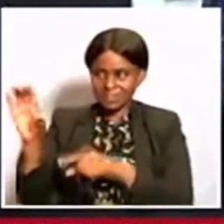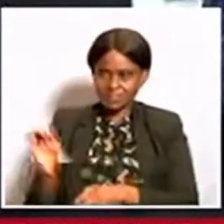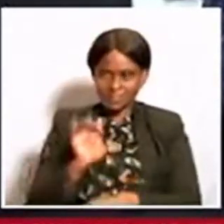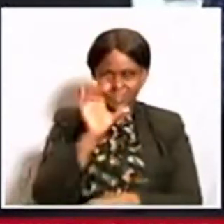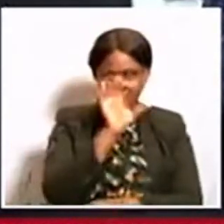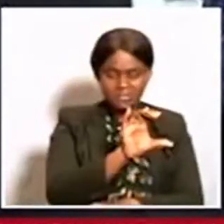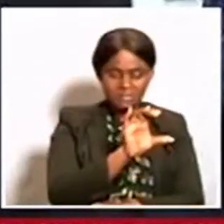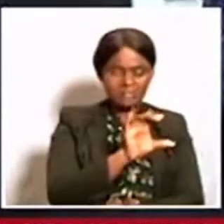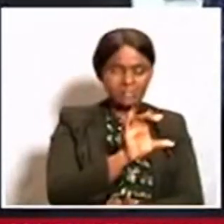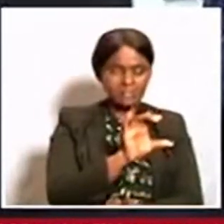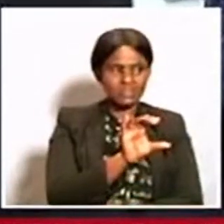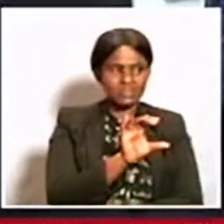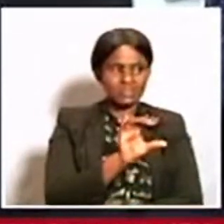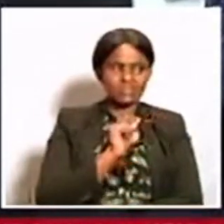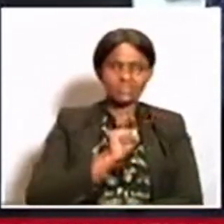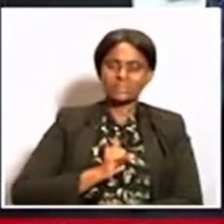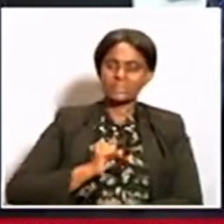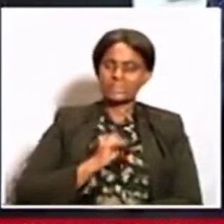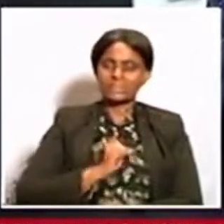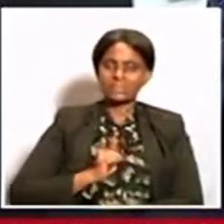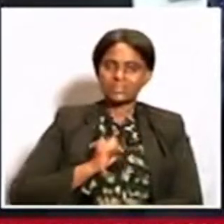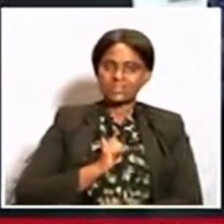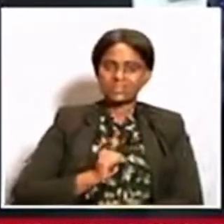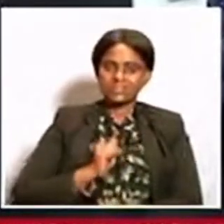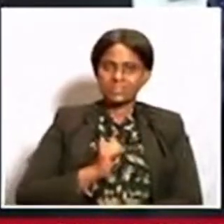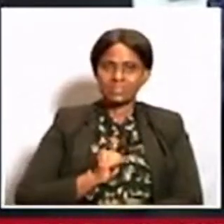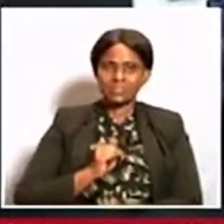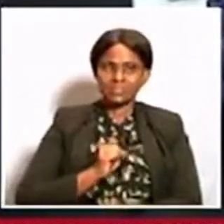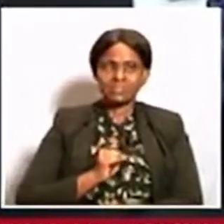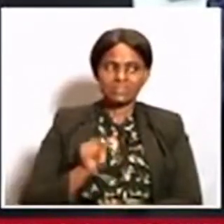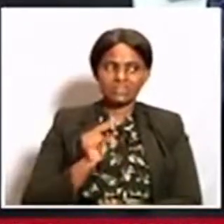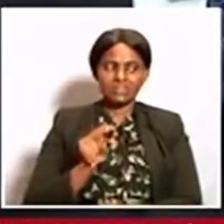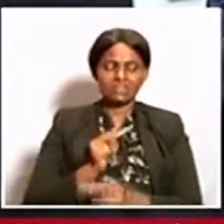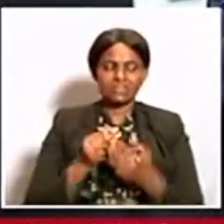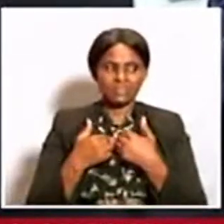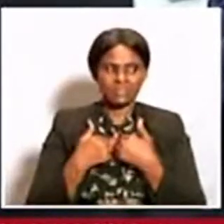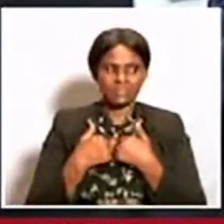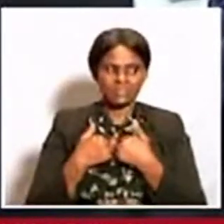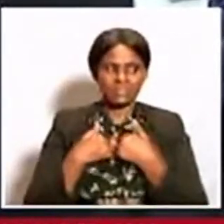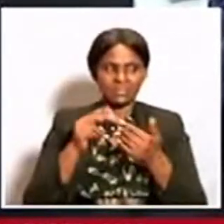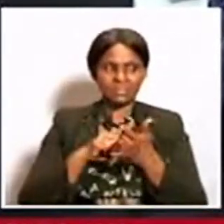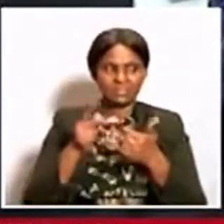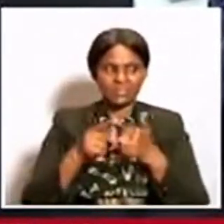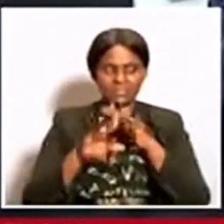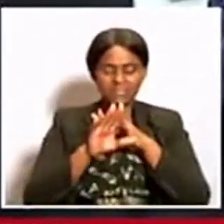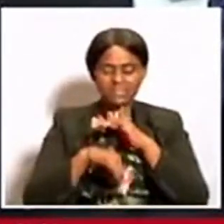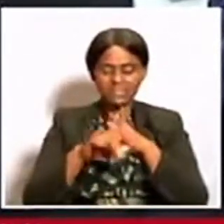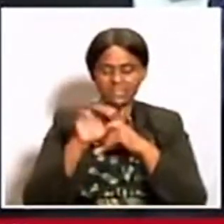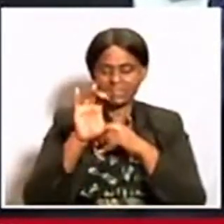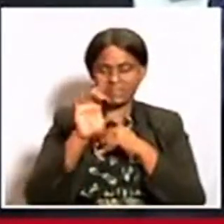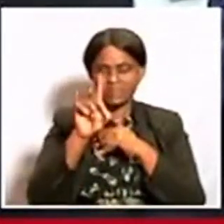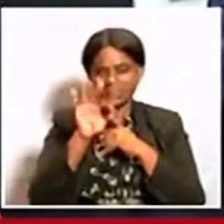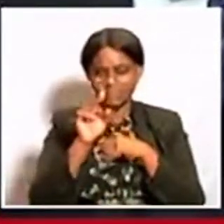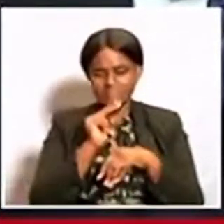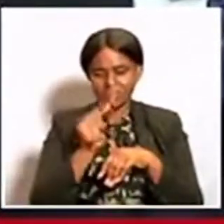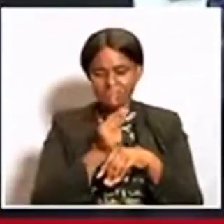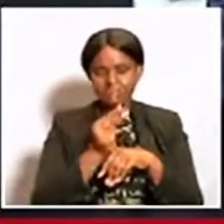We ran out of administrative component and we had the program to undertake under CDF. And we thought we